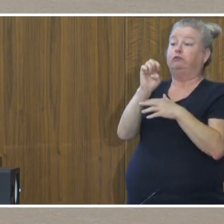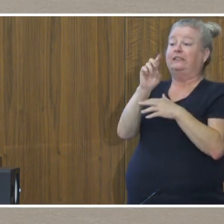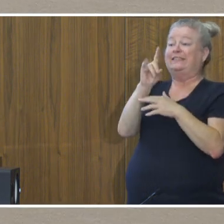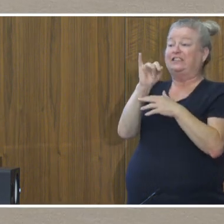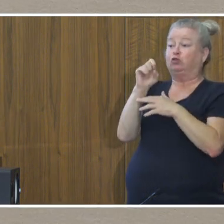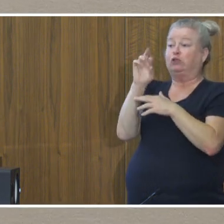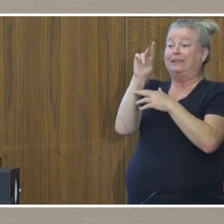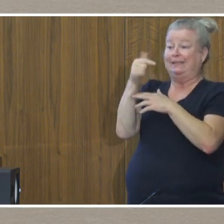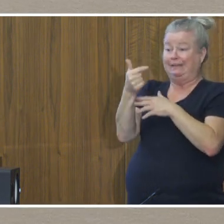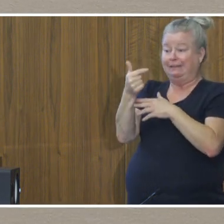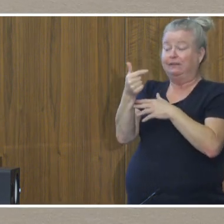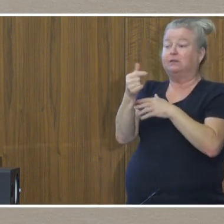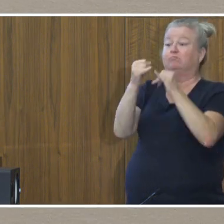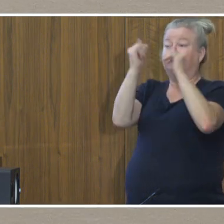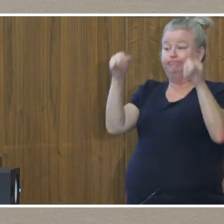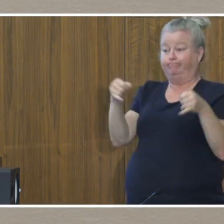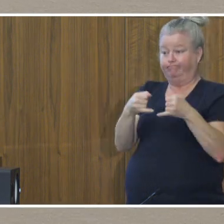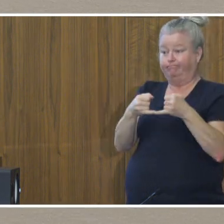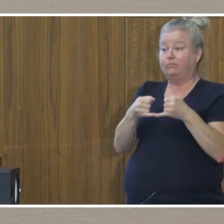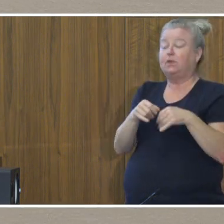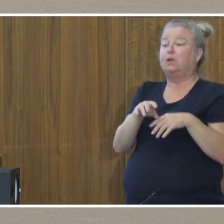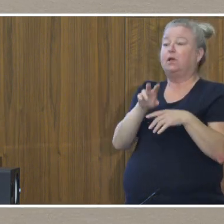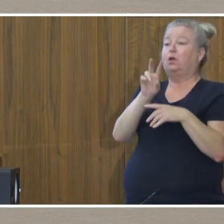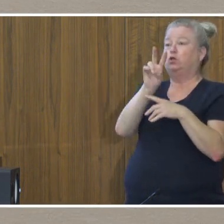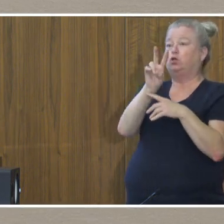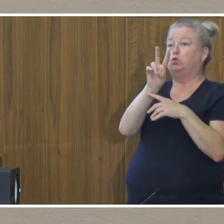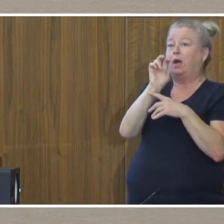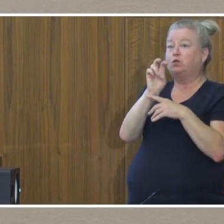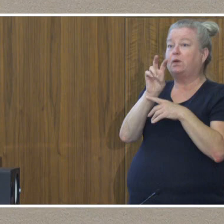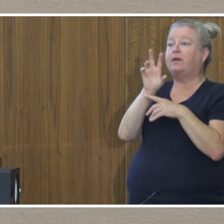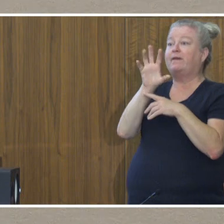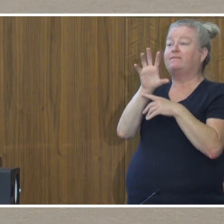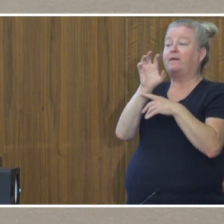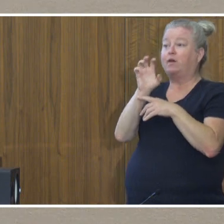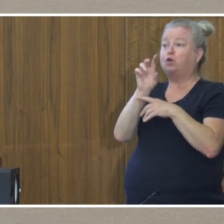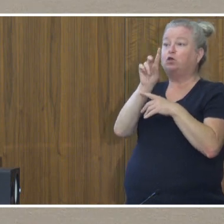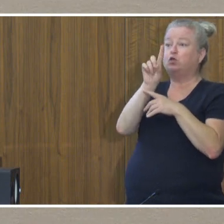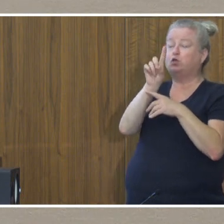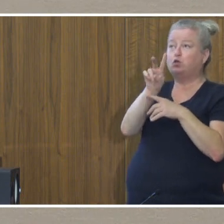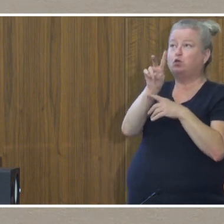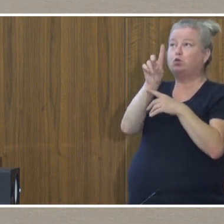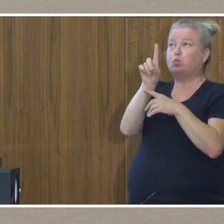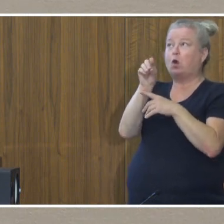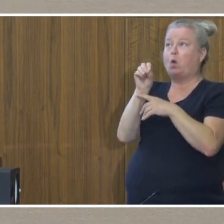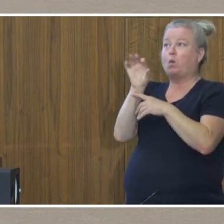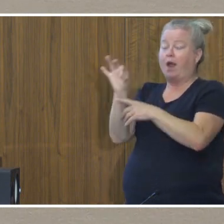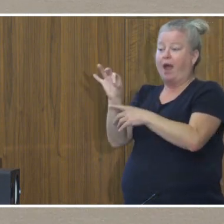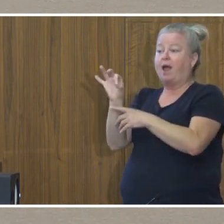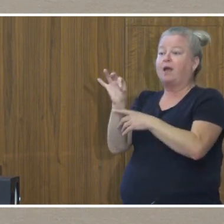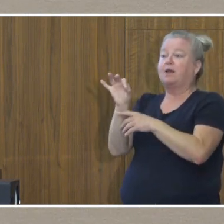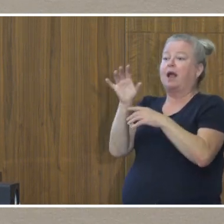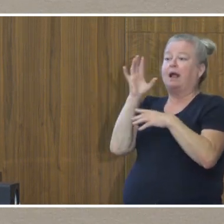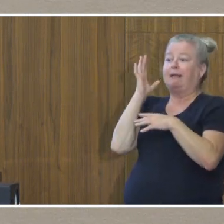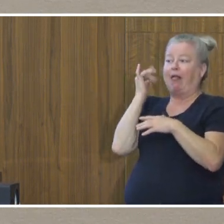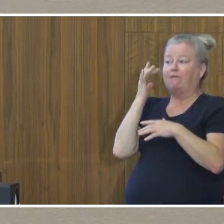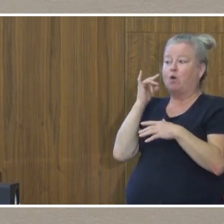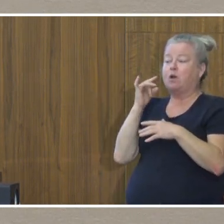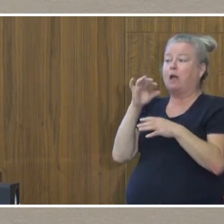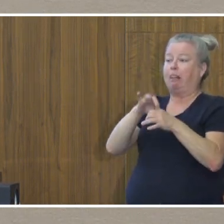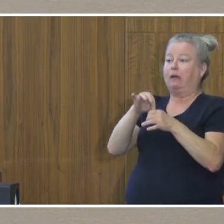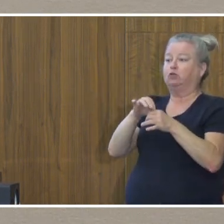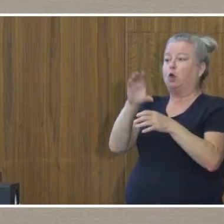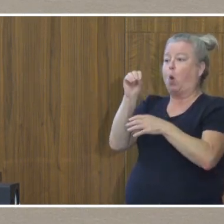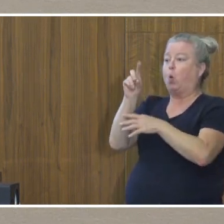sections 21500 through 21509 of the California Election Code. And as Jessica mentioned, these provisions